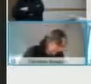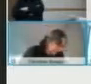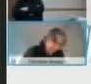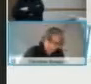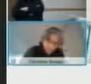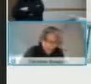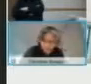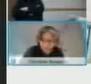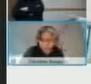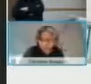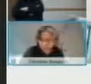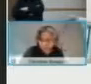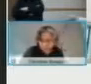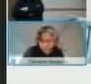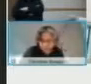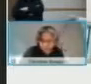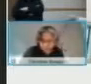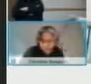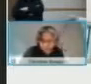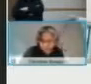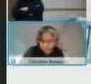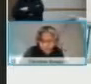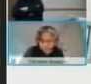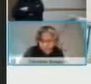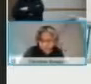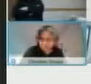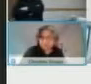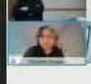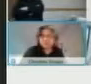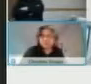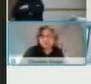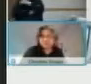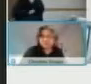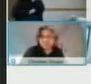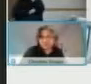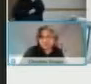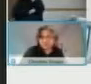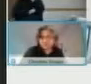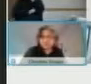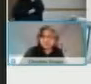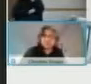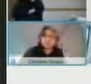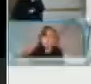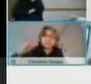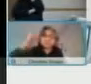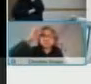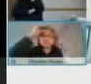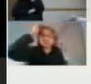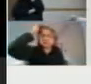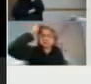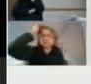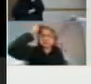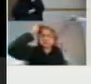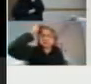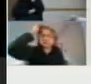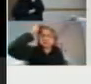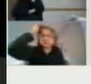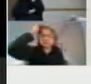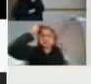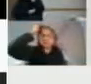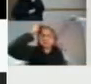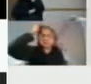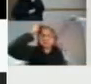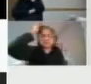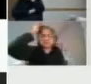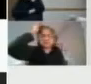redesign due to feedback from the community. After such time, we still received letters in opposition, as well as the Neighborhood Council voting against the